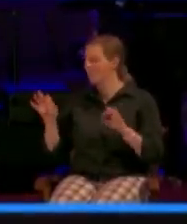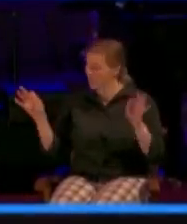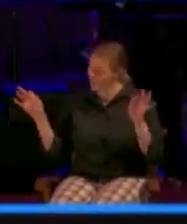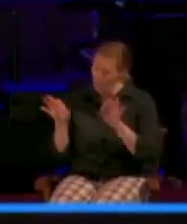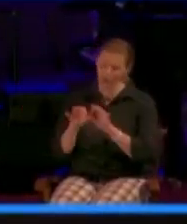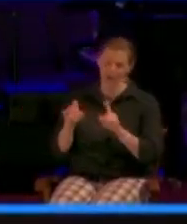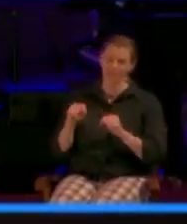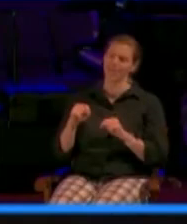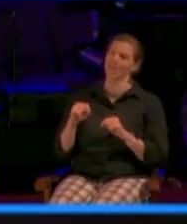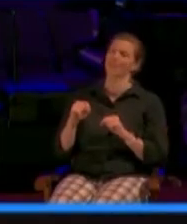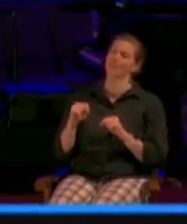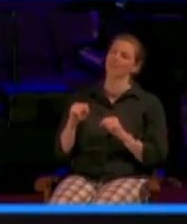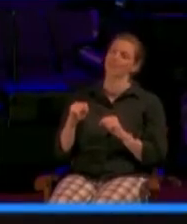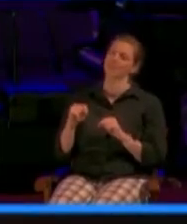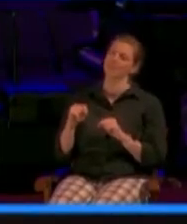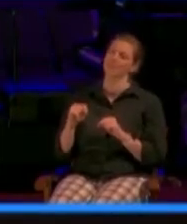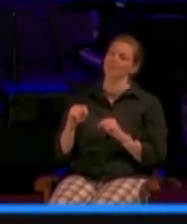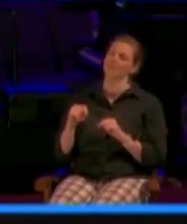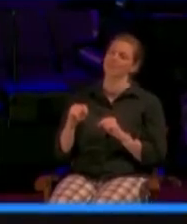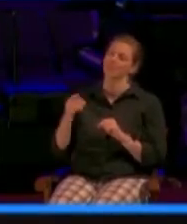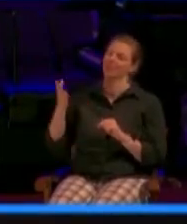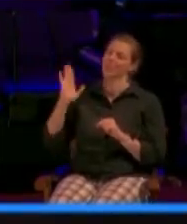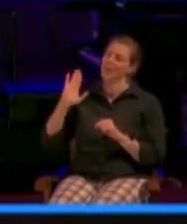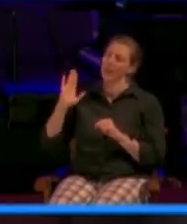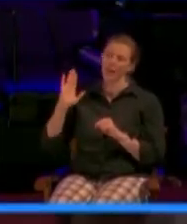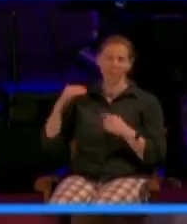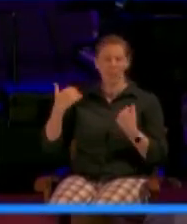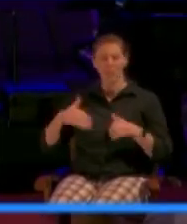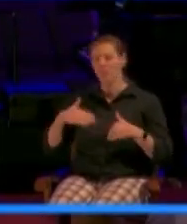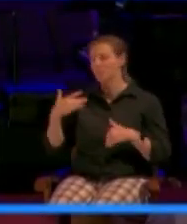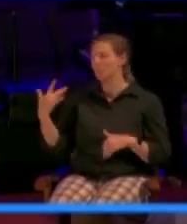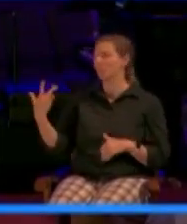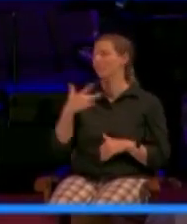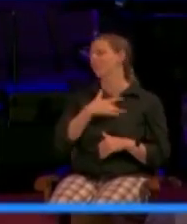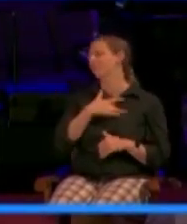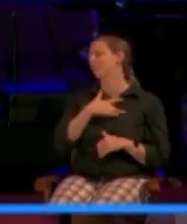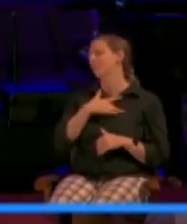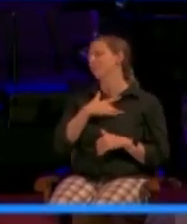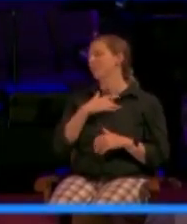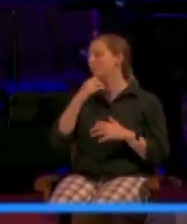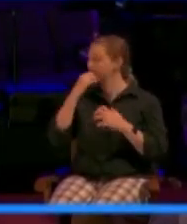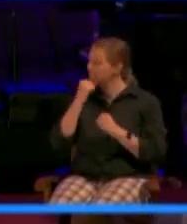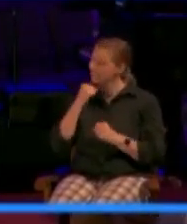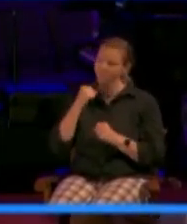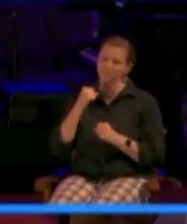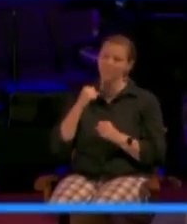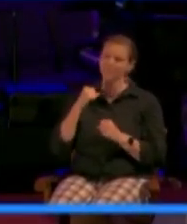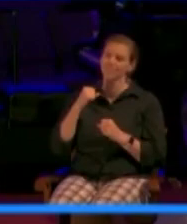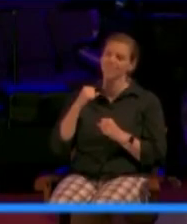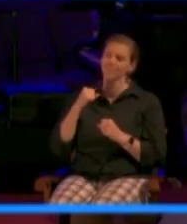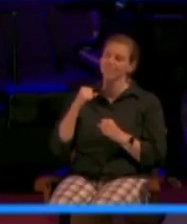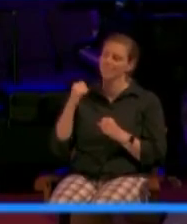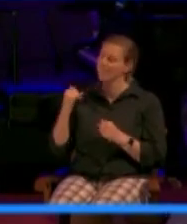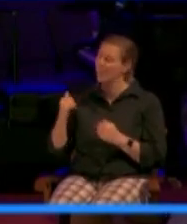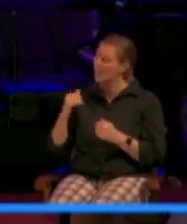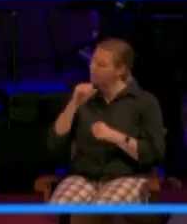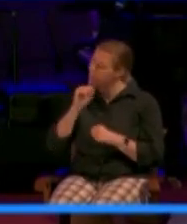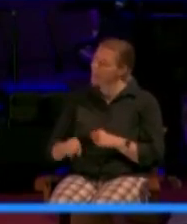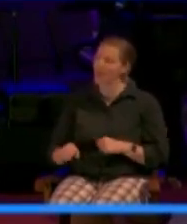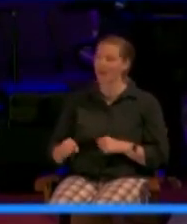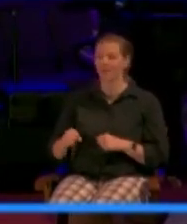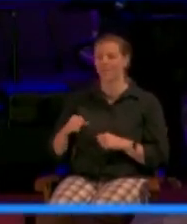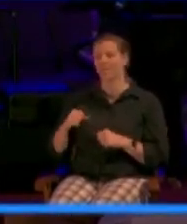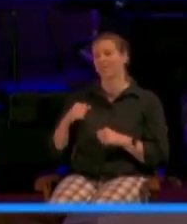by holding on to all this that you presently consider dear and saying, "Okay, I'll take you as